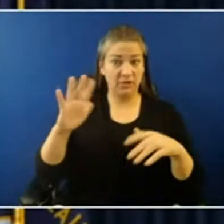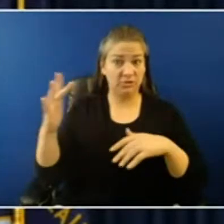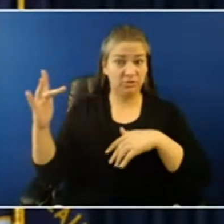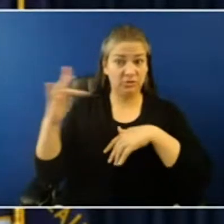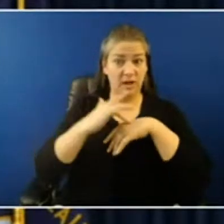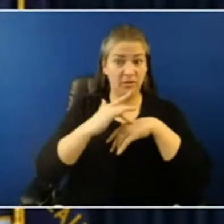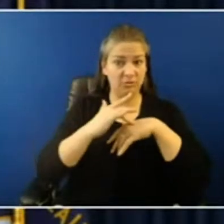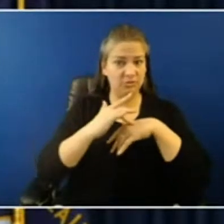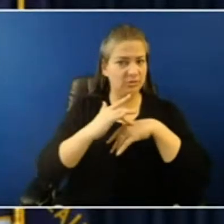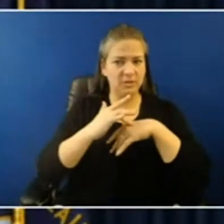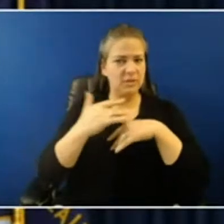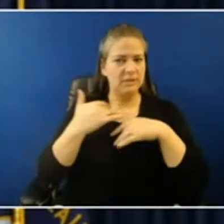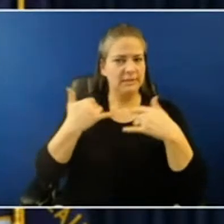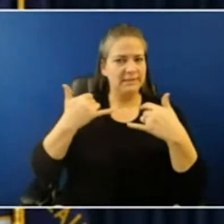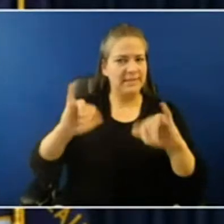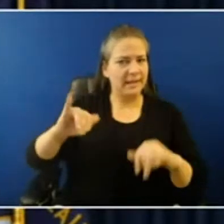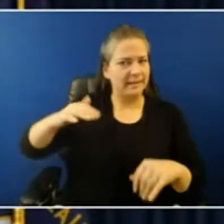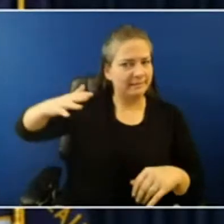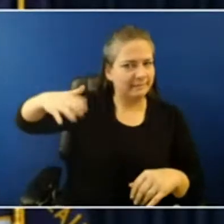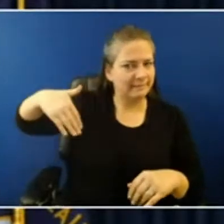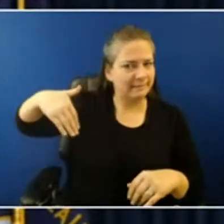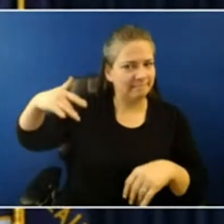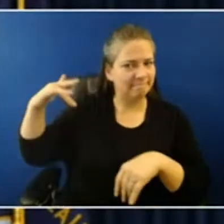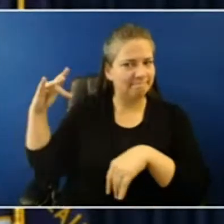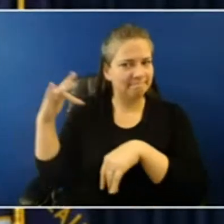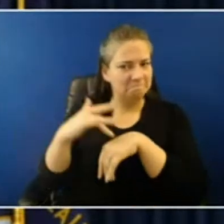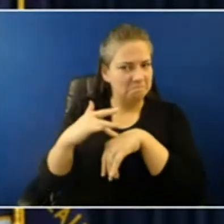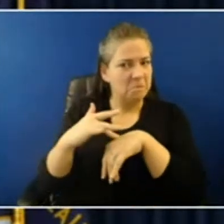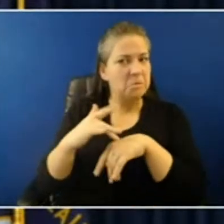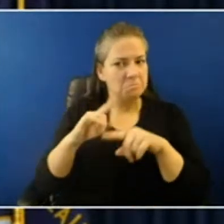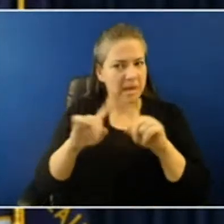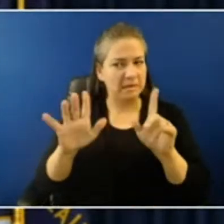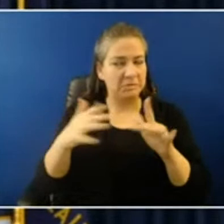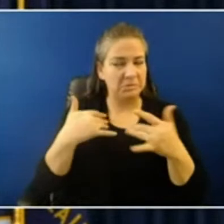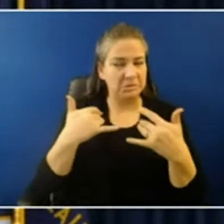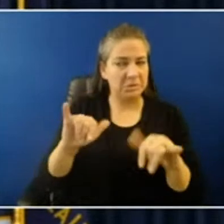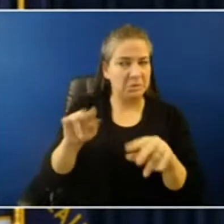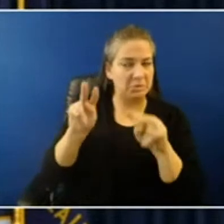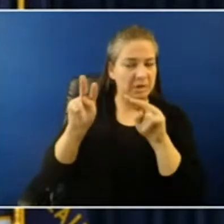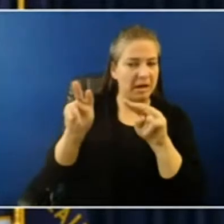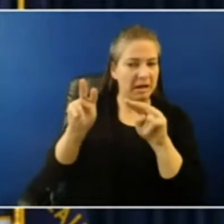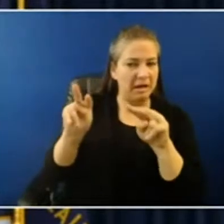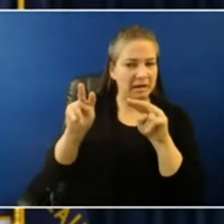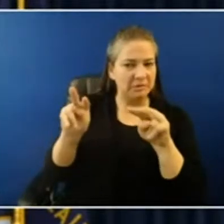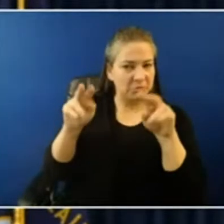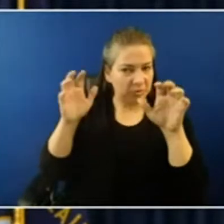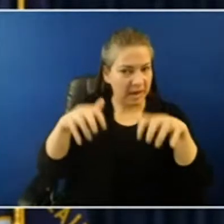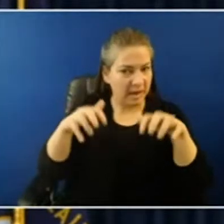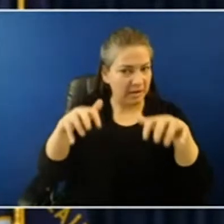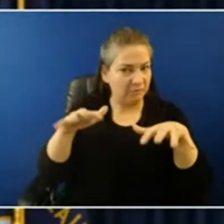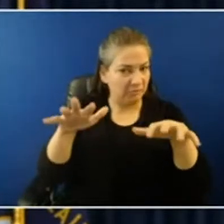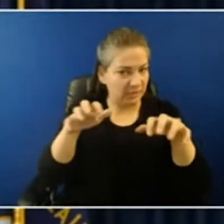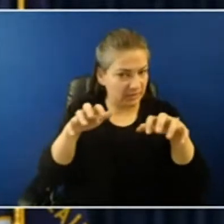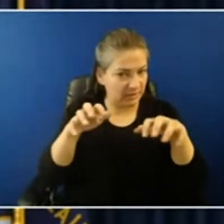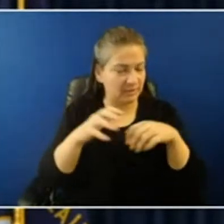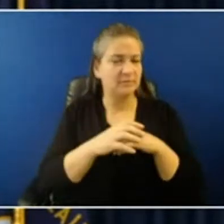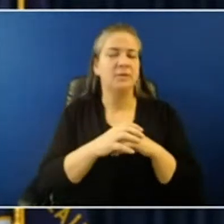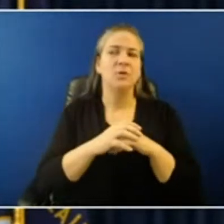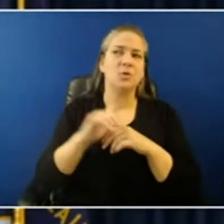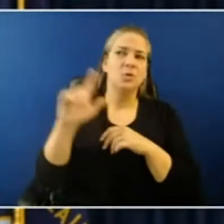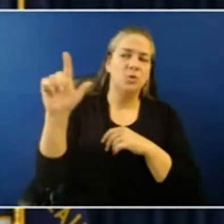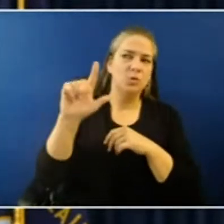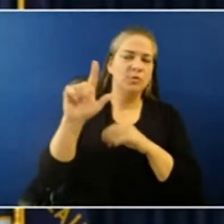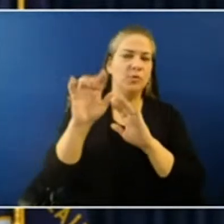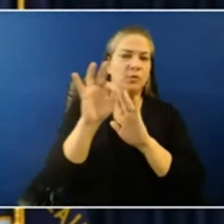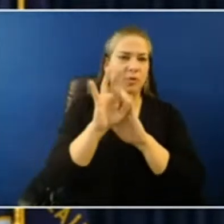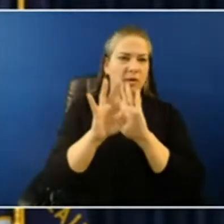rain to turn into freezing rain and to start seeing ice in the Louisville, Frankfort area by